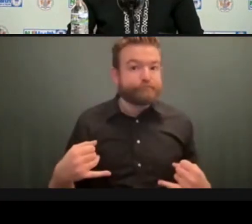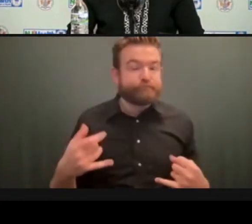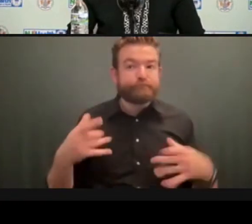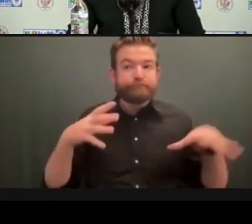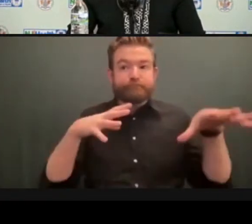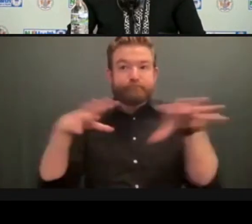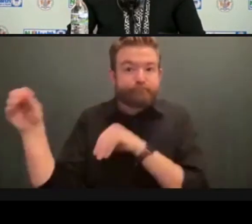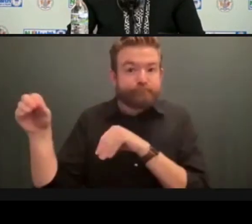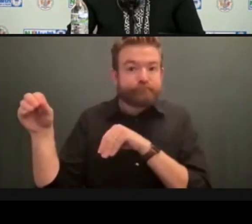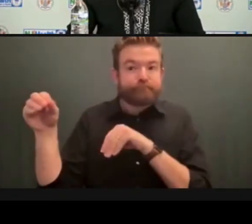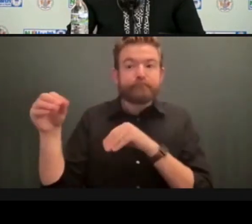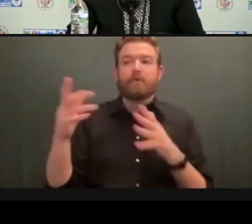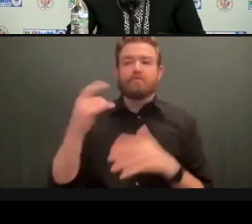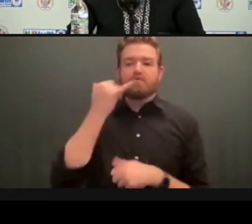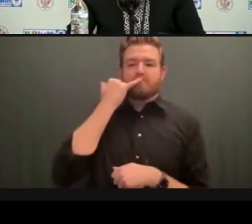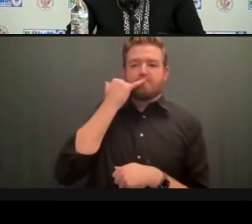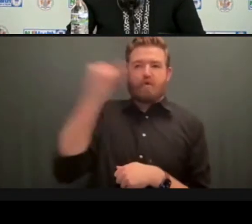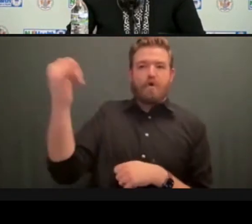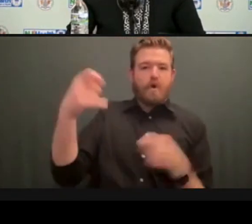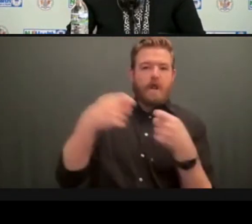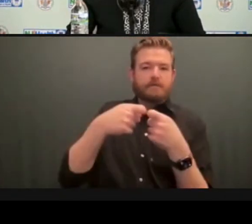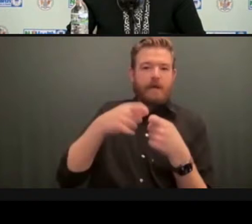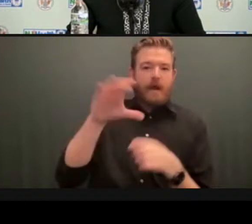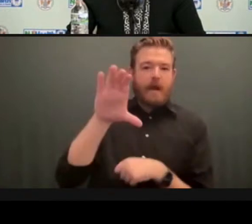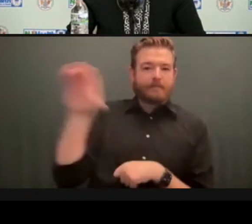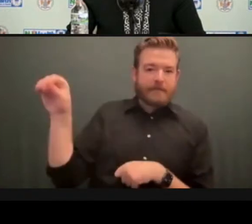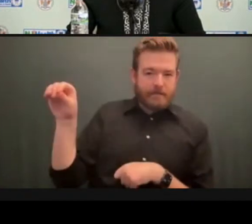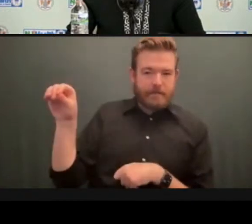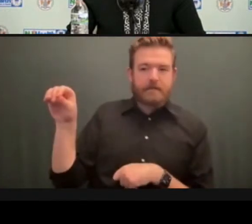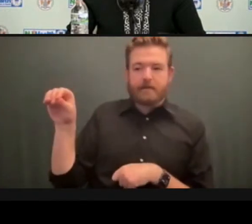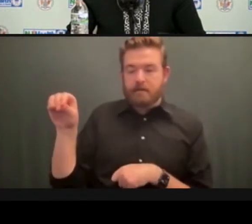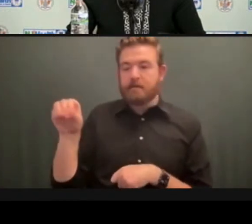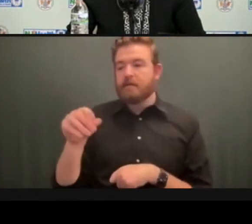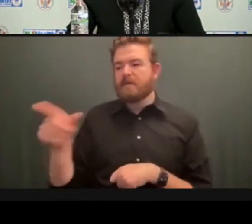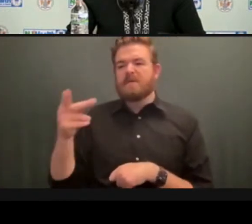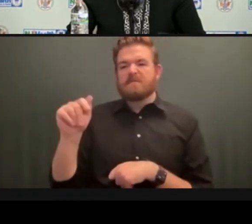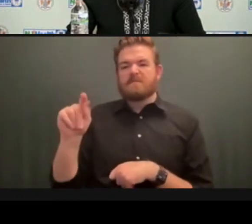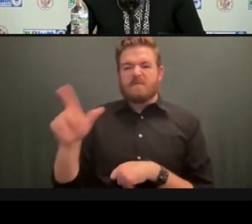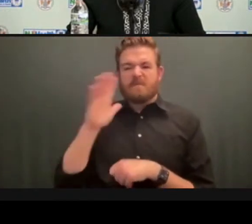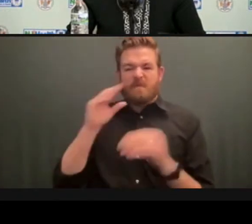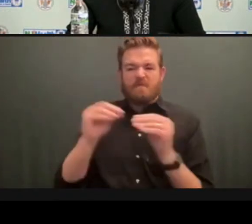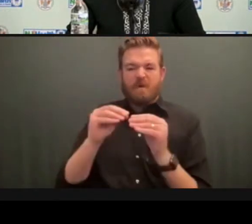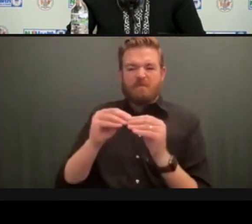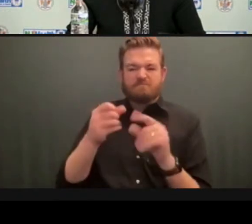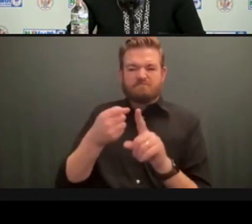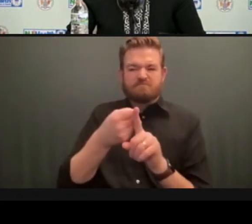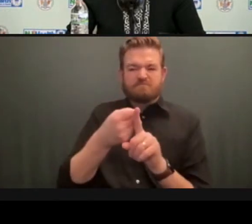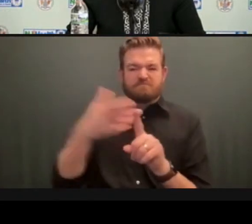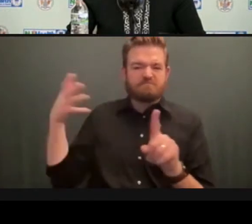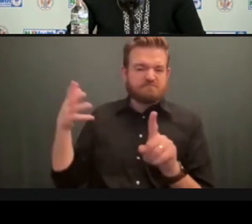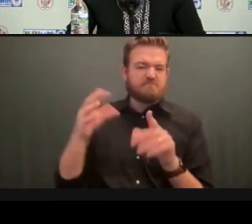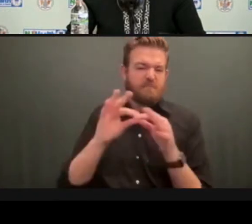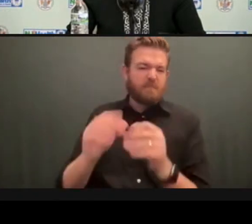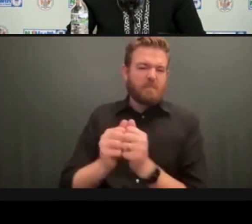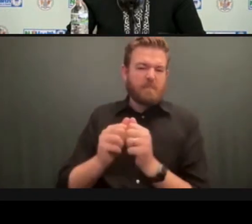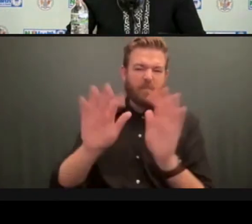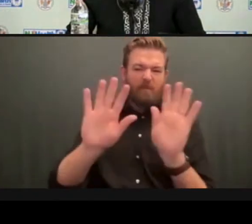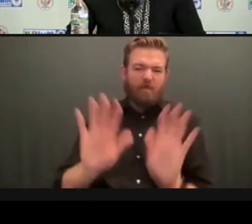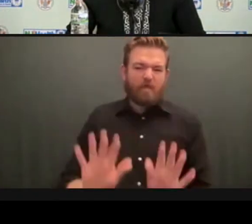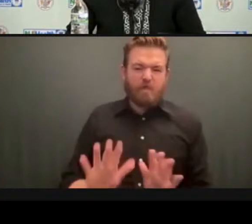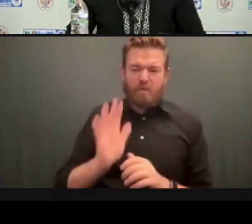more detail, expecting some coastal flooding as well as a part of this. So a storm that's significant, and